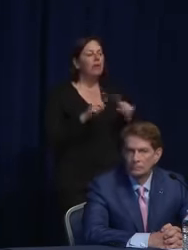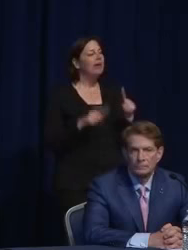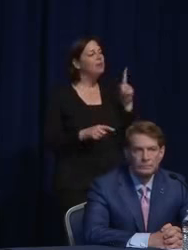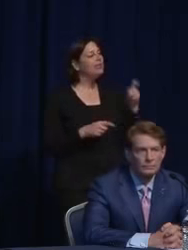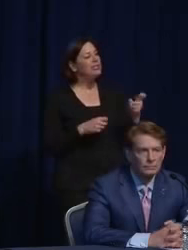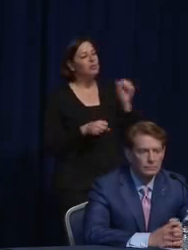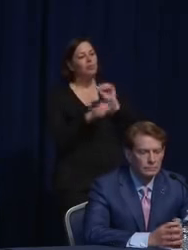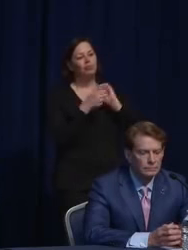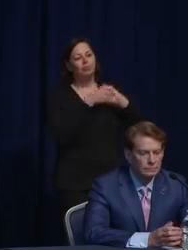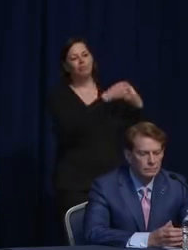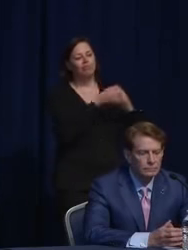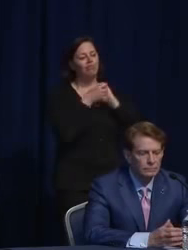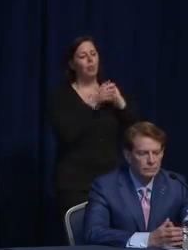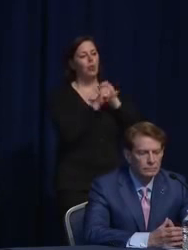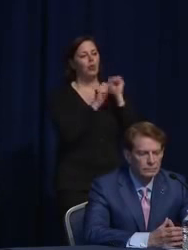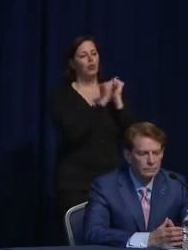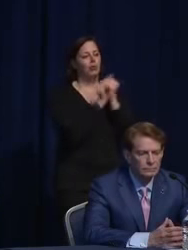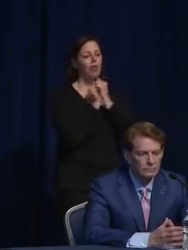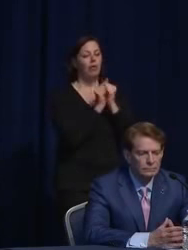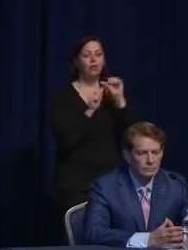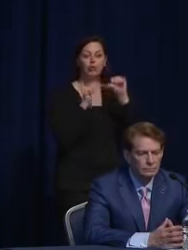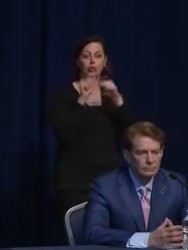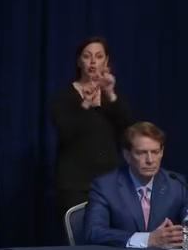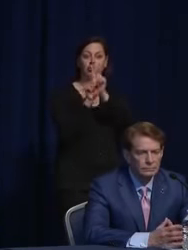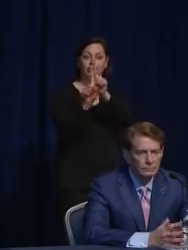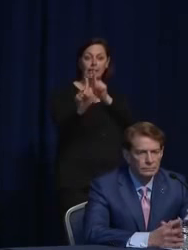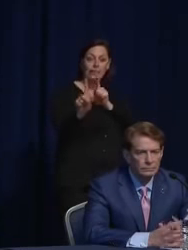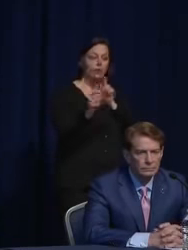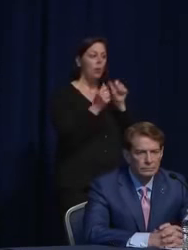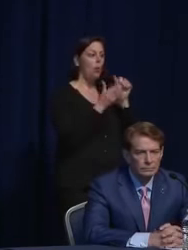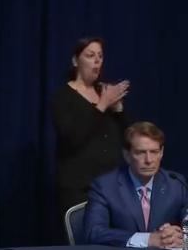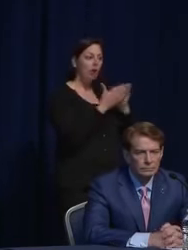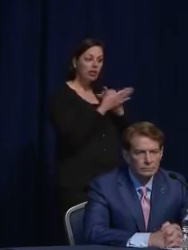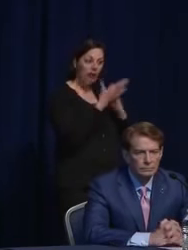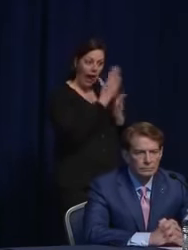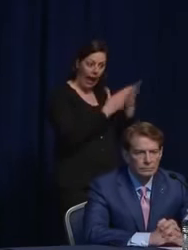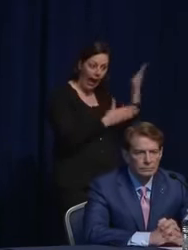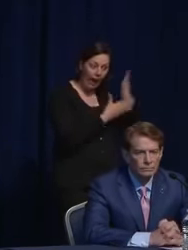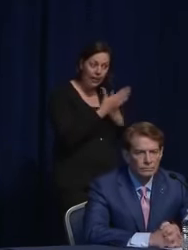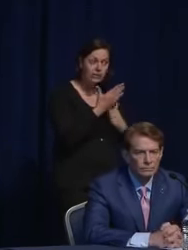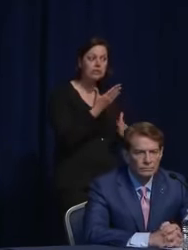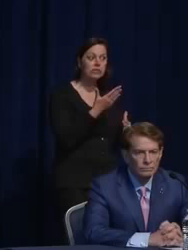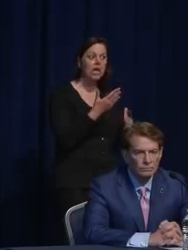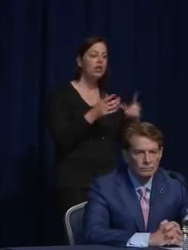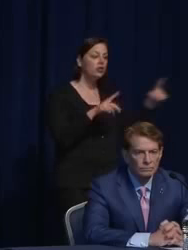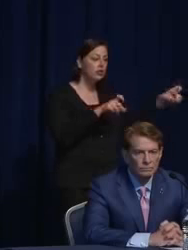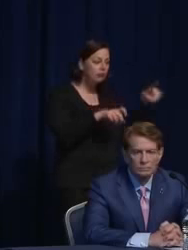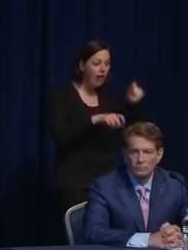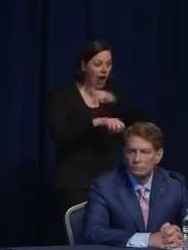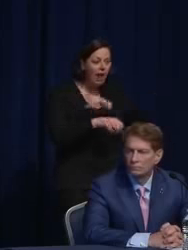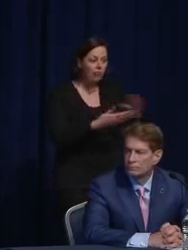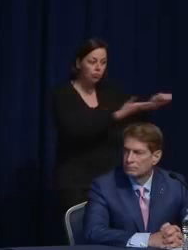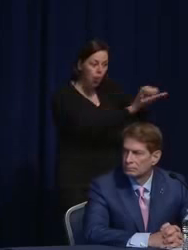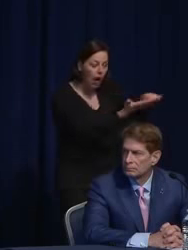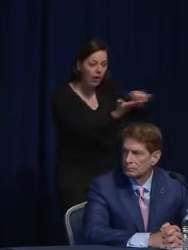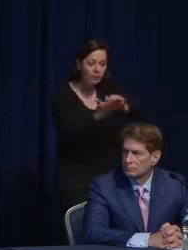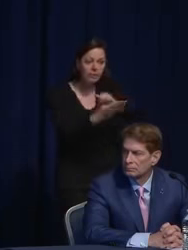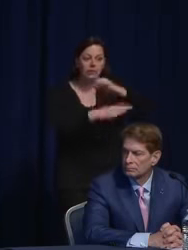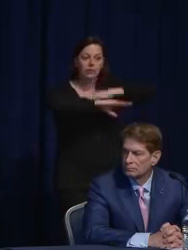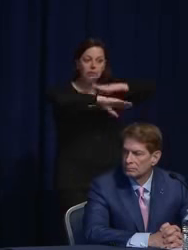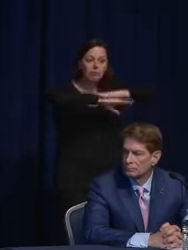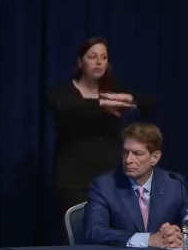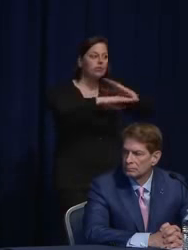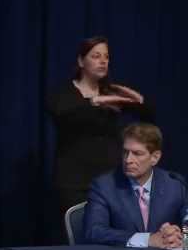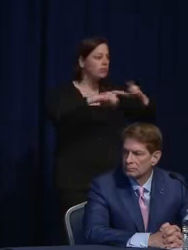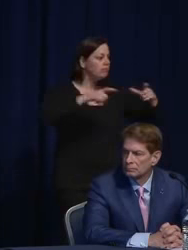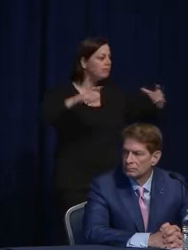part. And social distancing, good hygiene are at the top of the list. I want to thank my